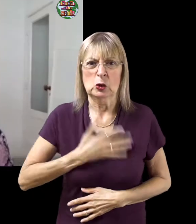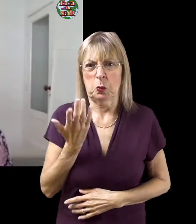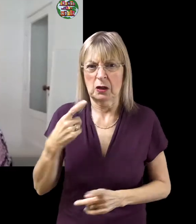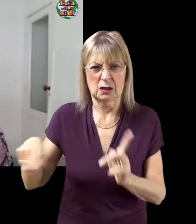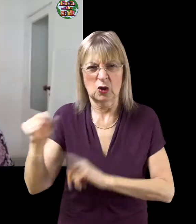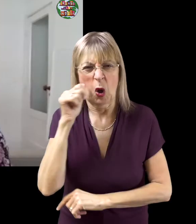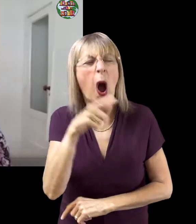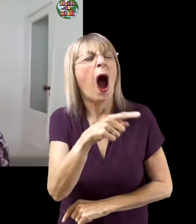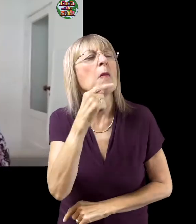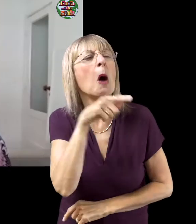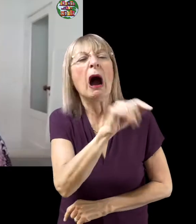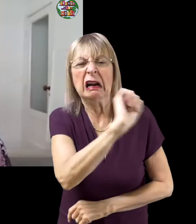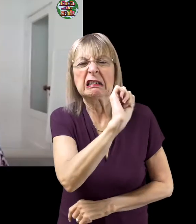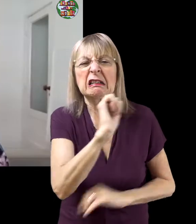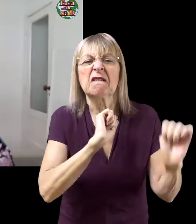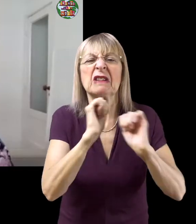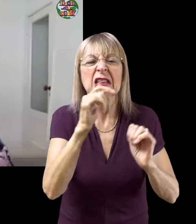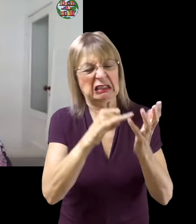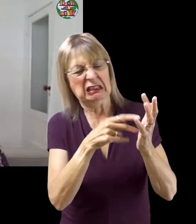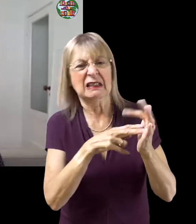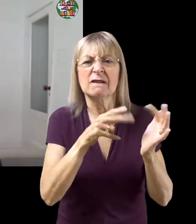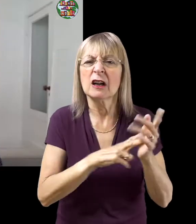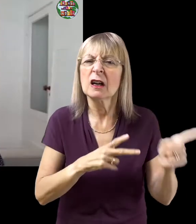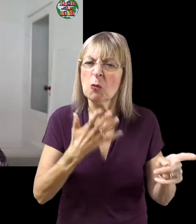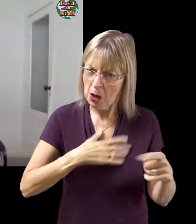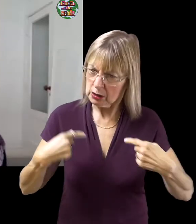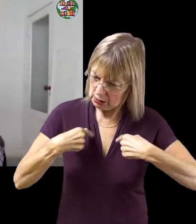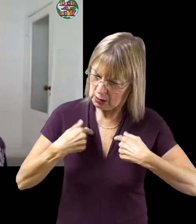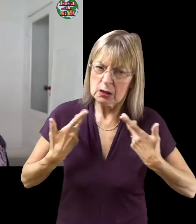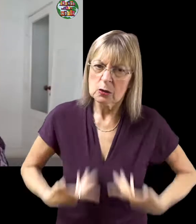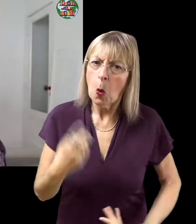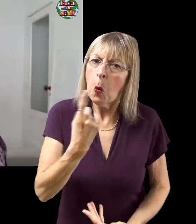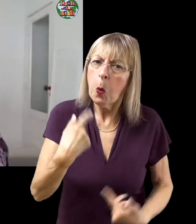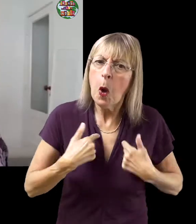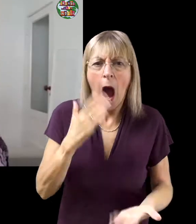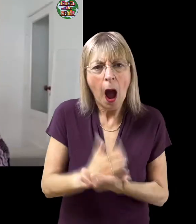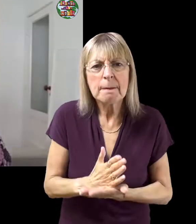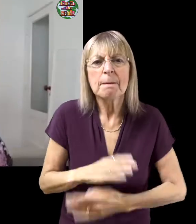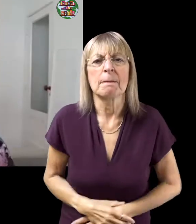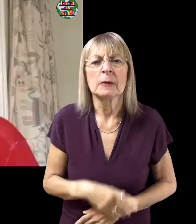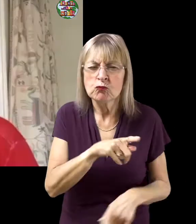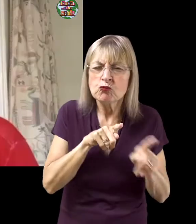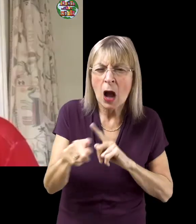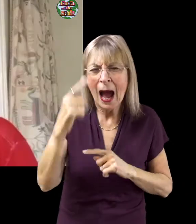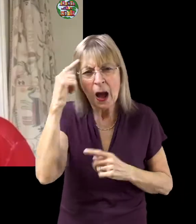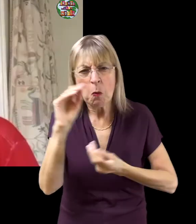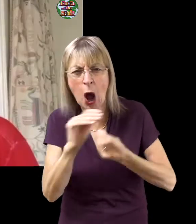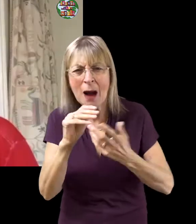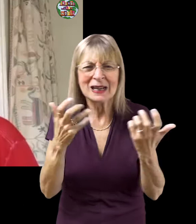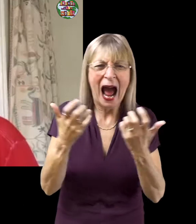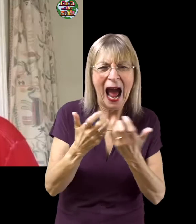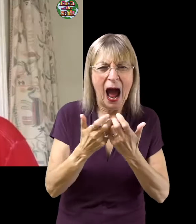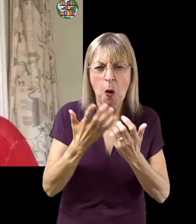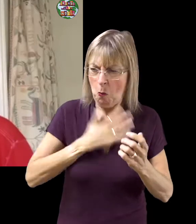want them to see him as the boy with epilepsy. He's Sven, he's himself. So he's